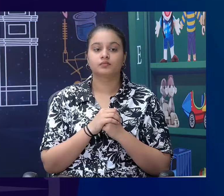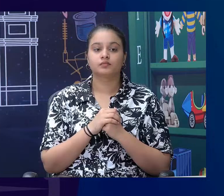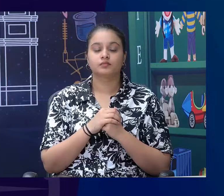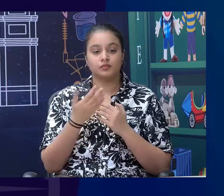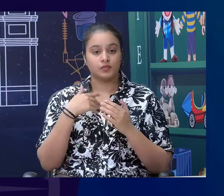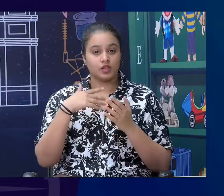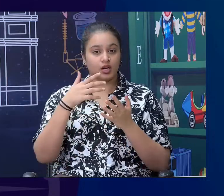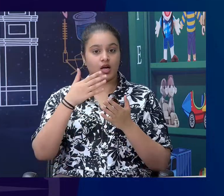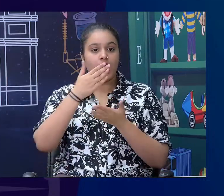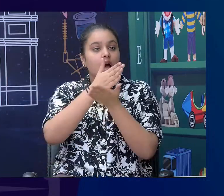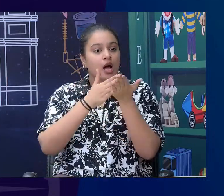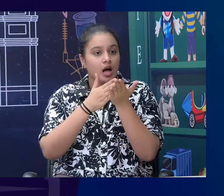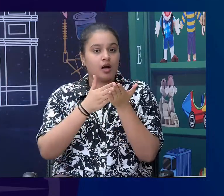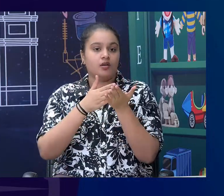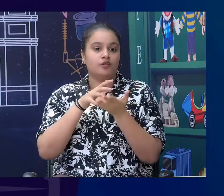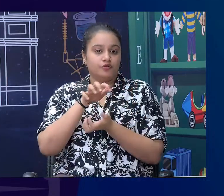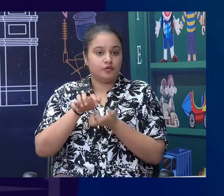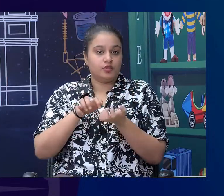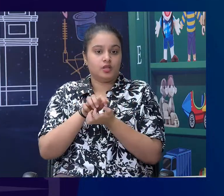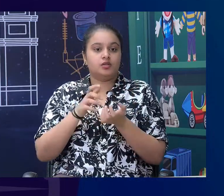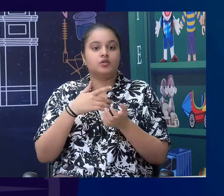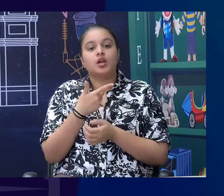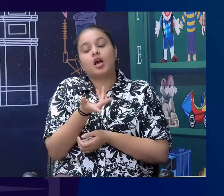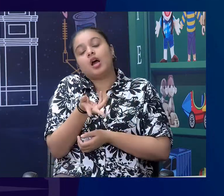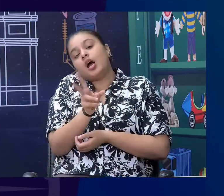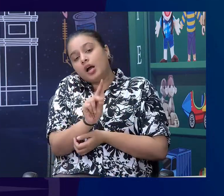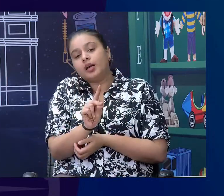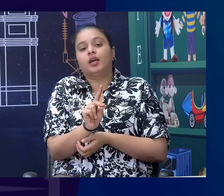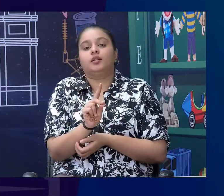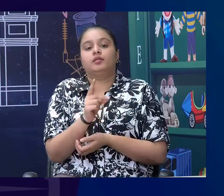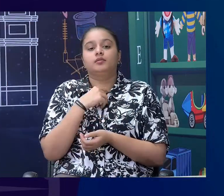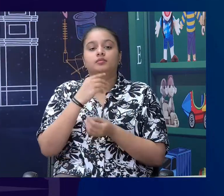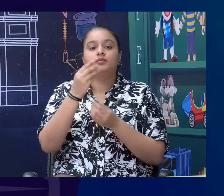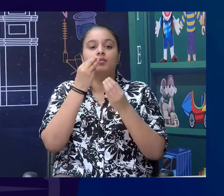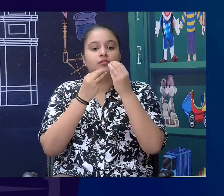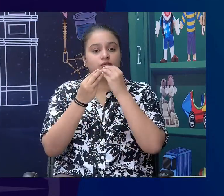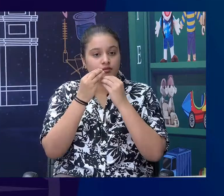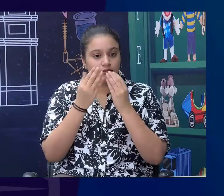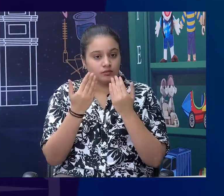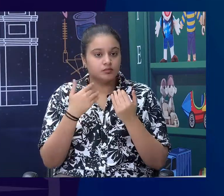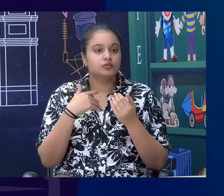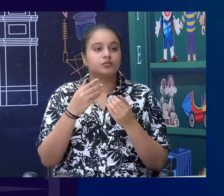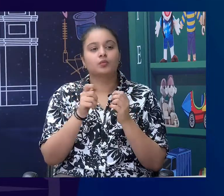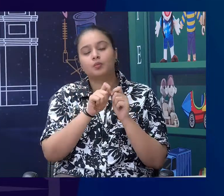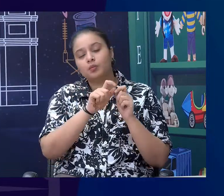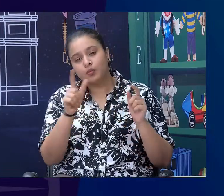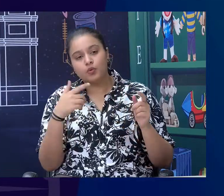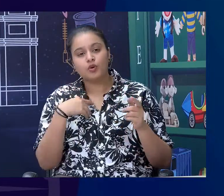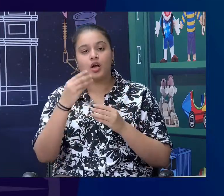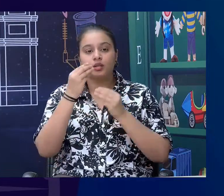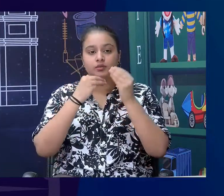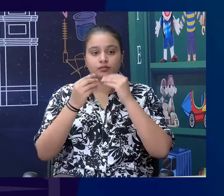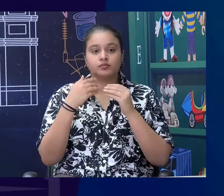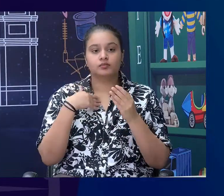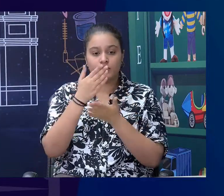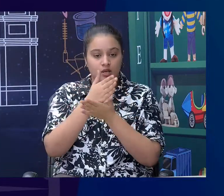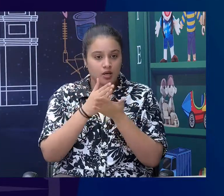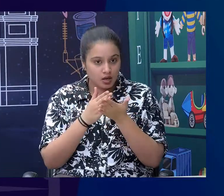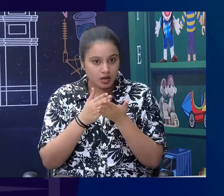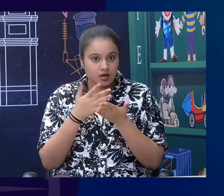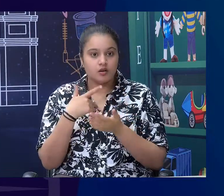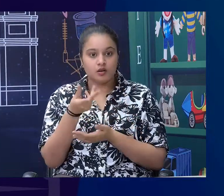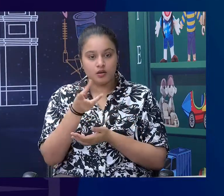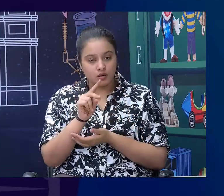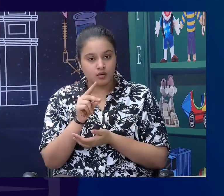half digested, and it's actually again chewed upon. So, lot of cows and oxes chew their half digested food